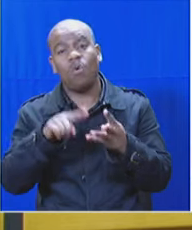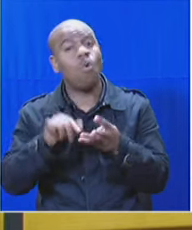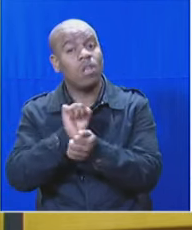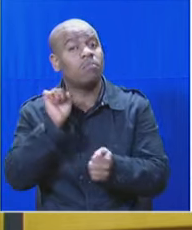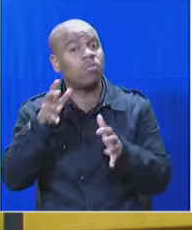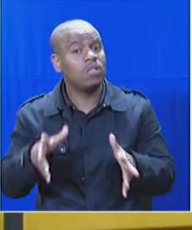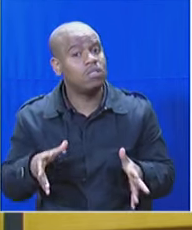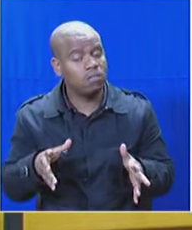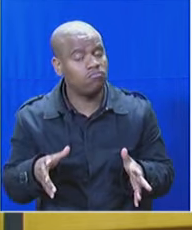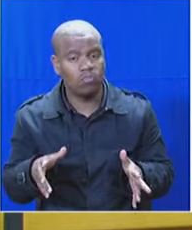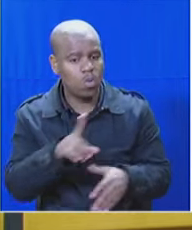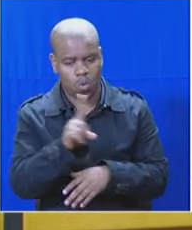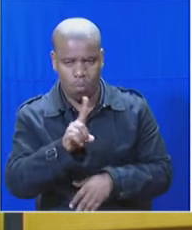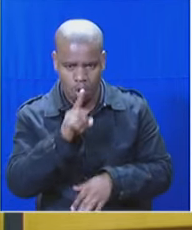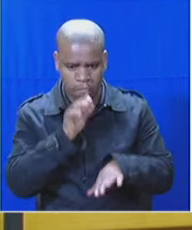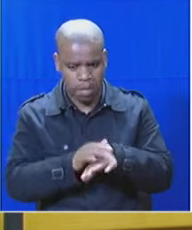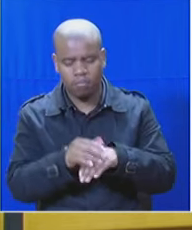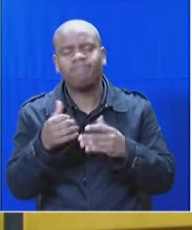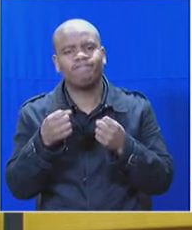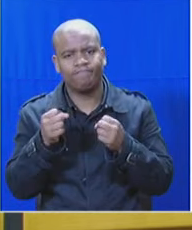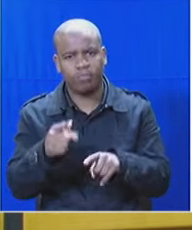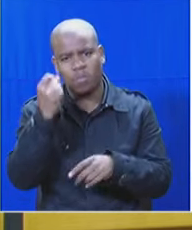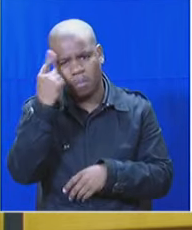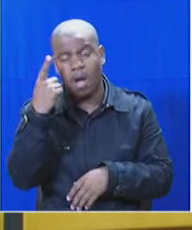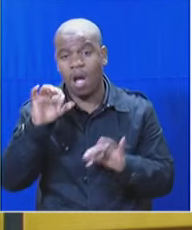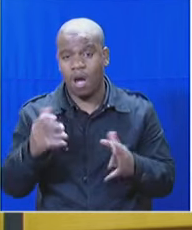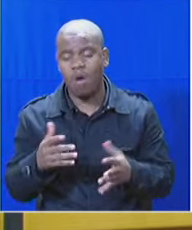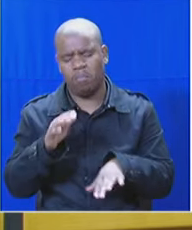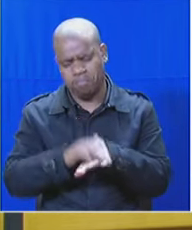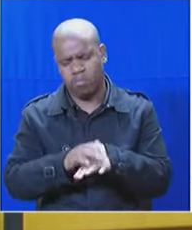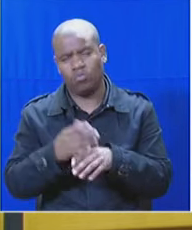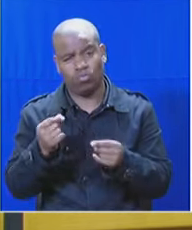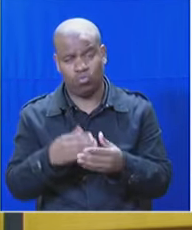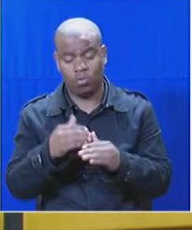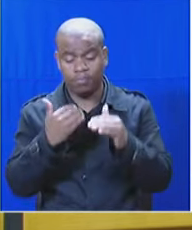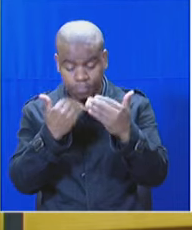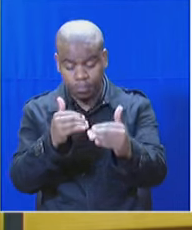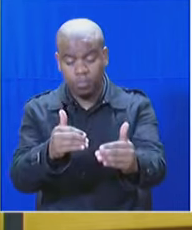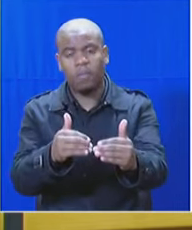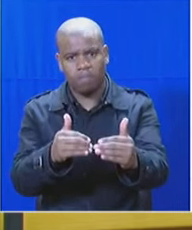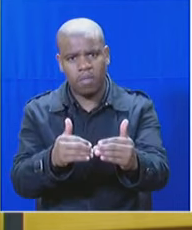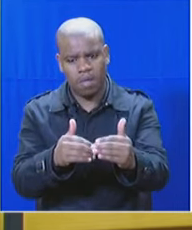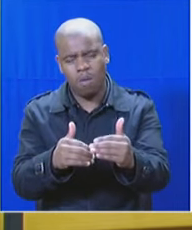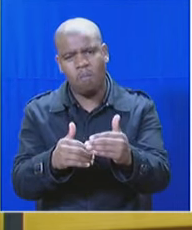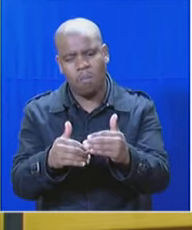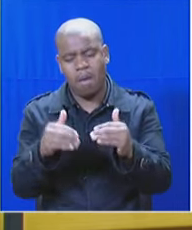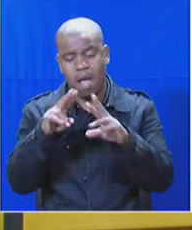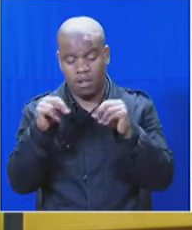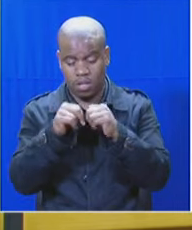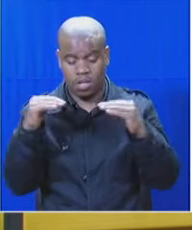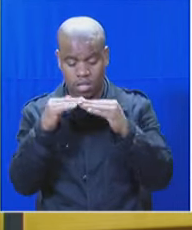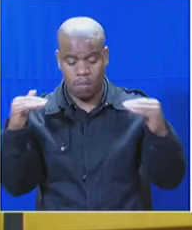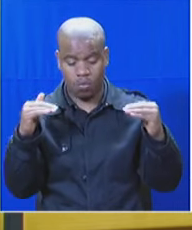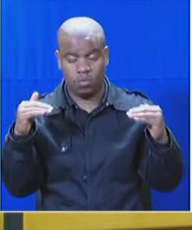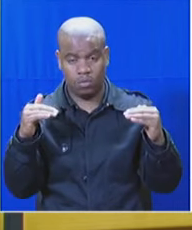document. The Charter can best be understood in the context of the correct grasp of the theory of the National Democratic Revolution, or